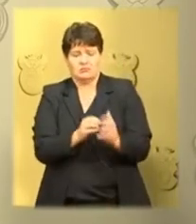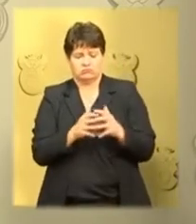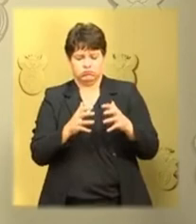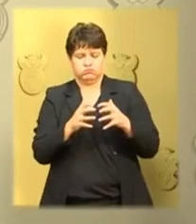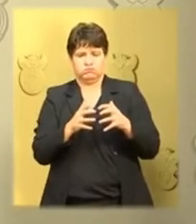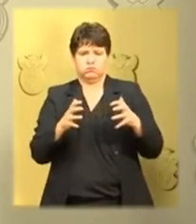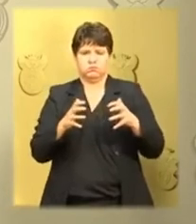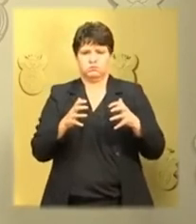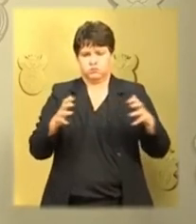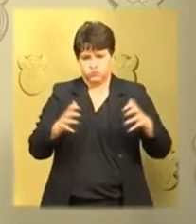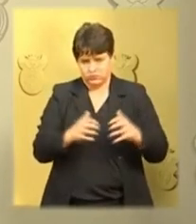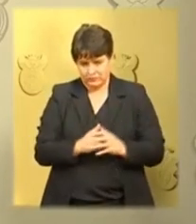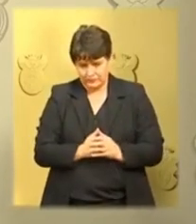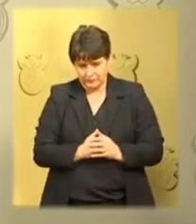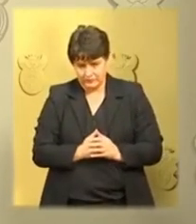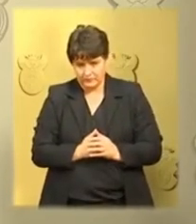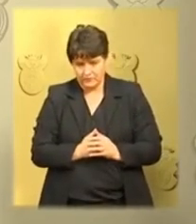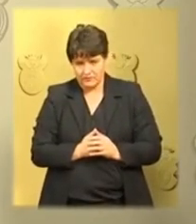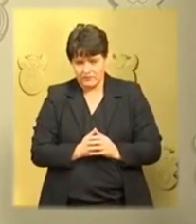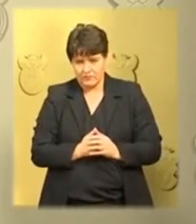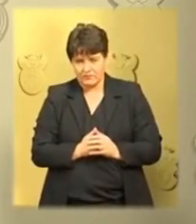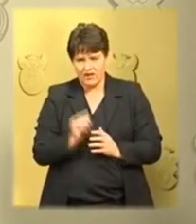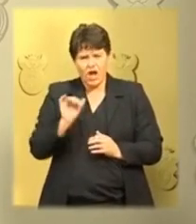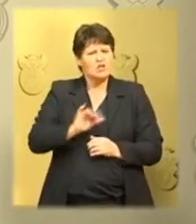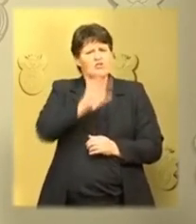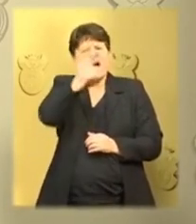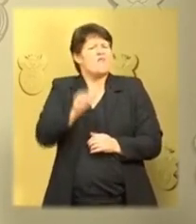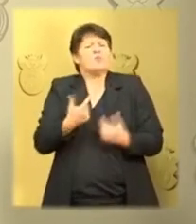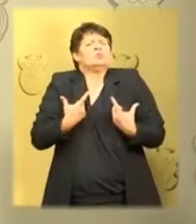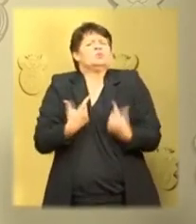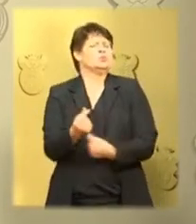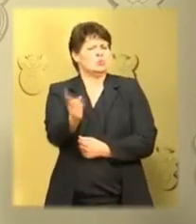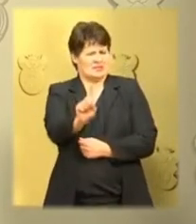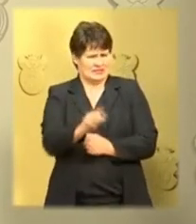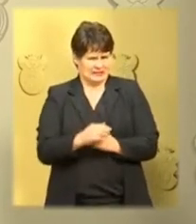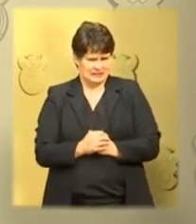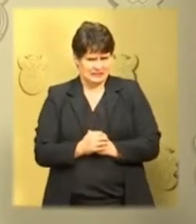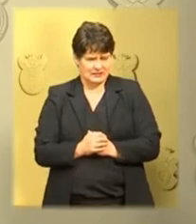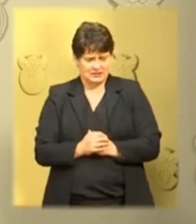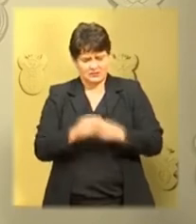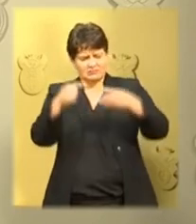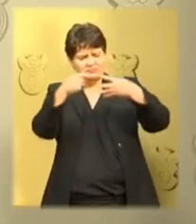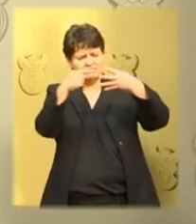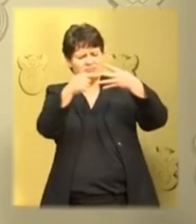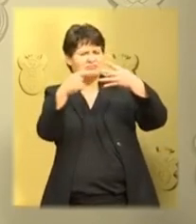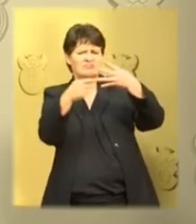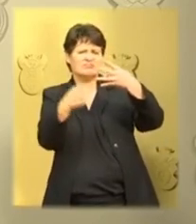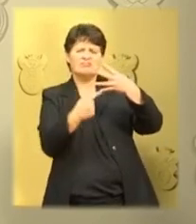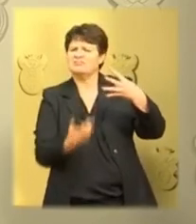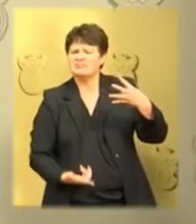Our approach has been based on the principles of social distancing,